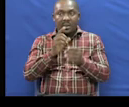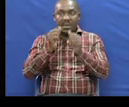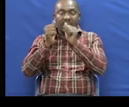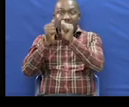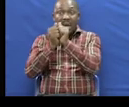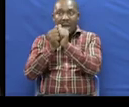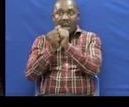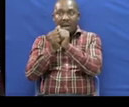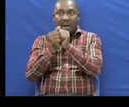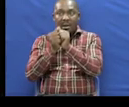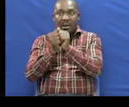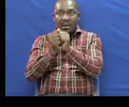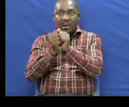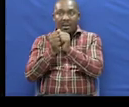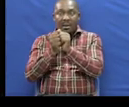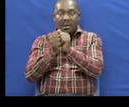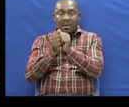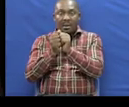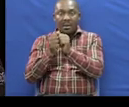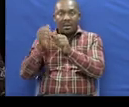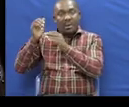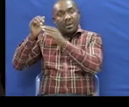3D10 and